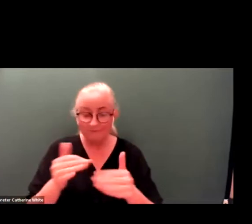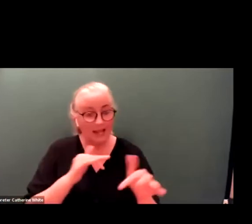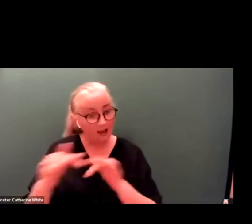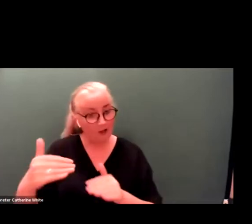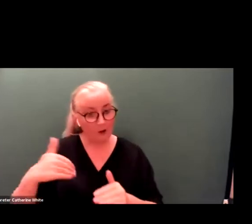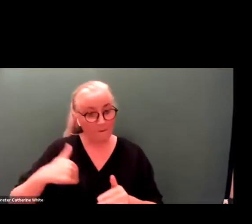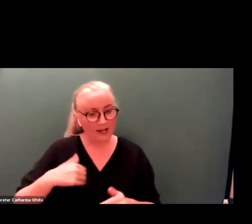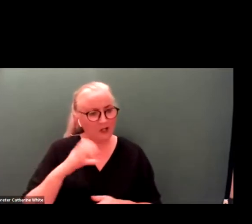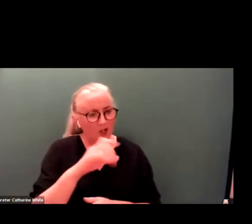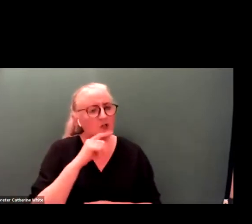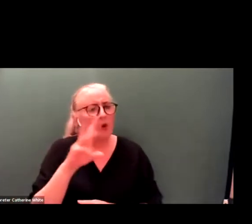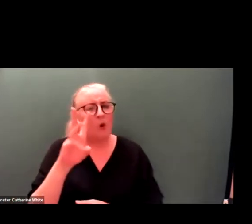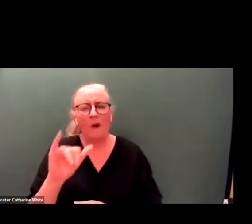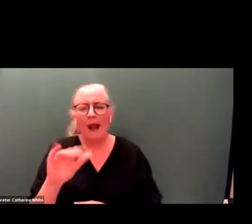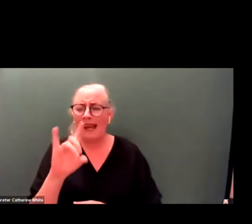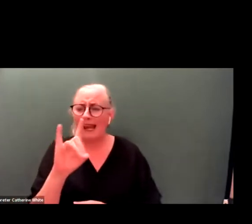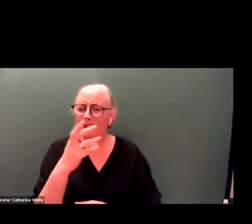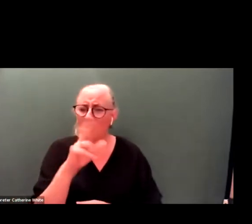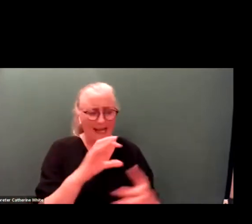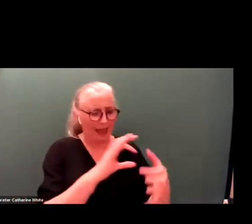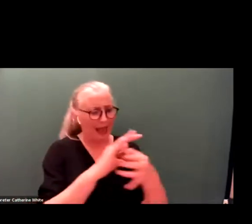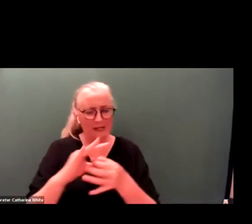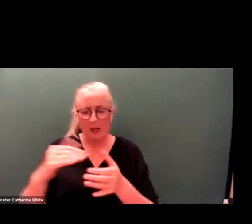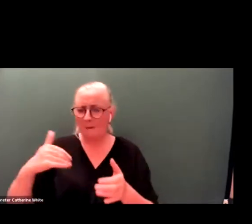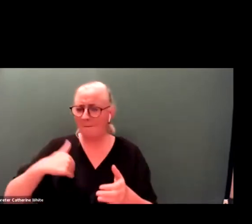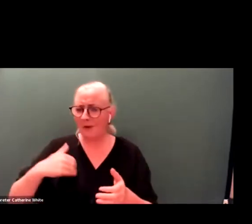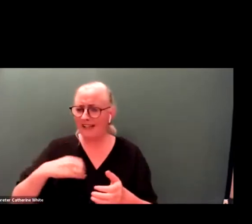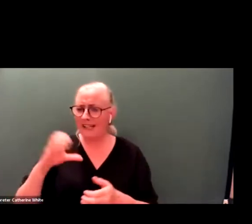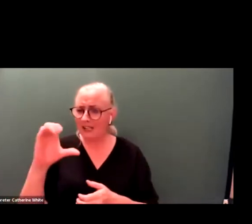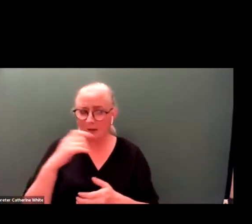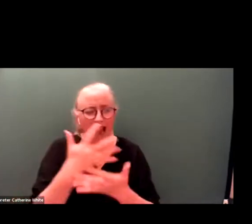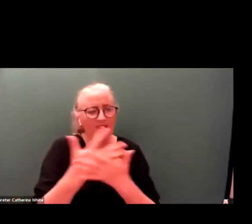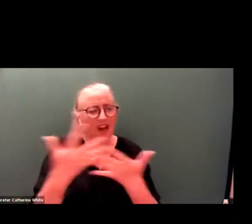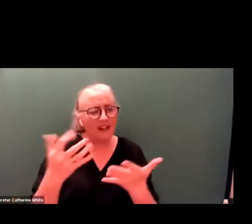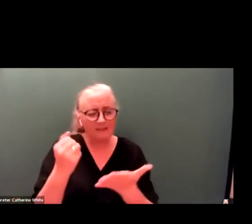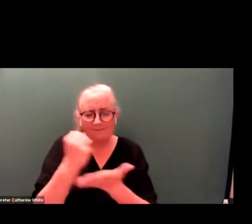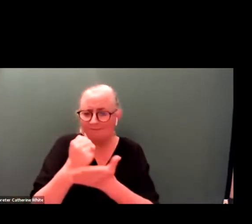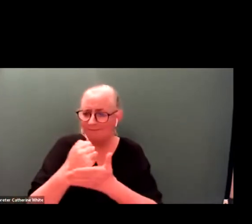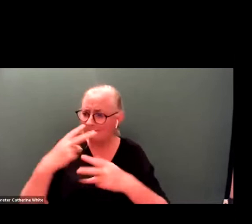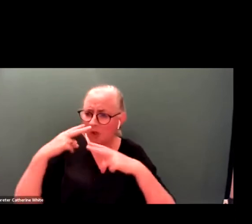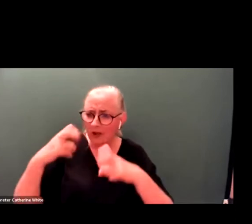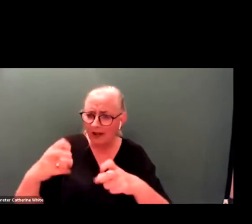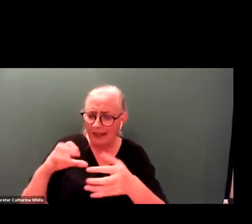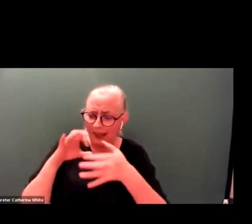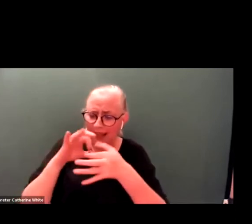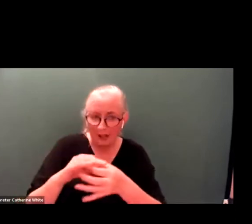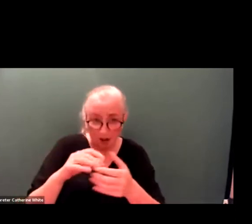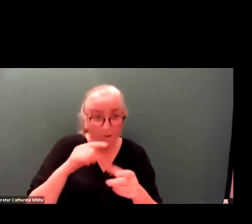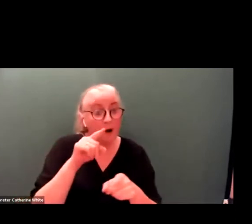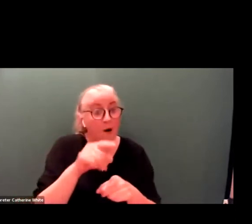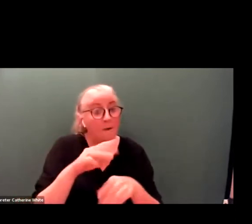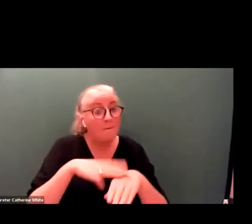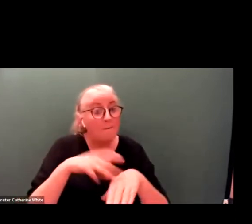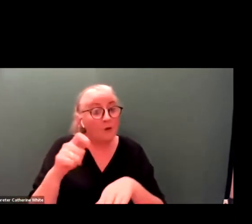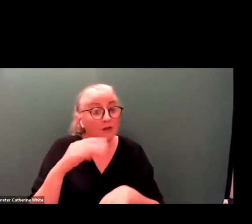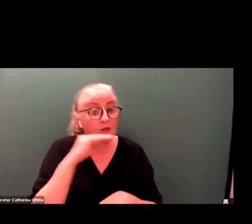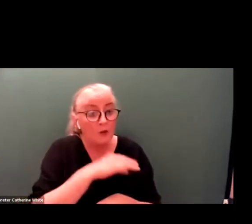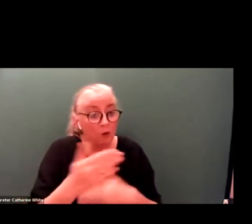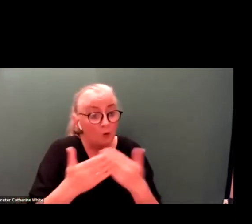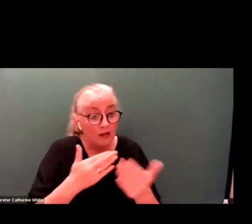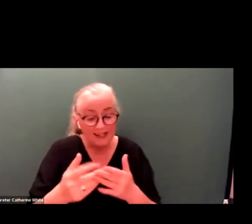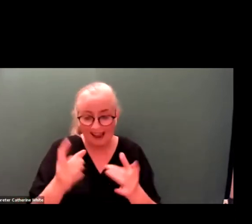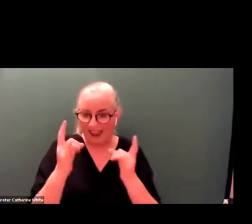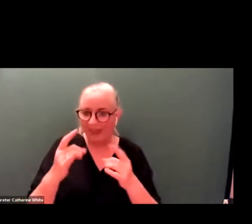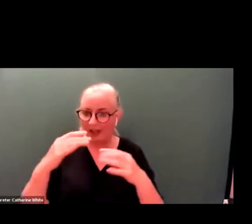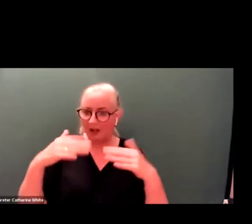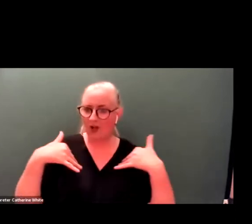is HRT linked to breast cancer? So roughly 20 years ago, a number of studies came out linking HRT to breast cancer. The main one of these was the Women's Health Concern. It's